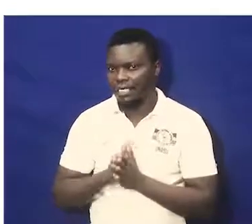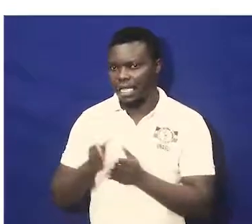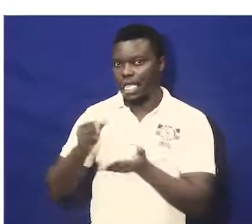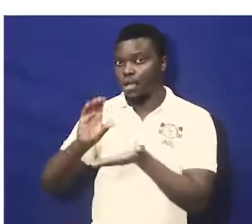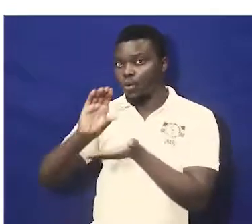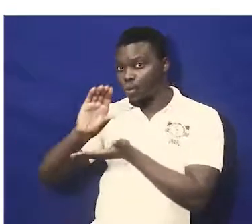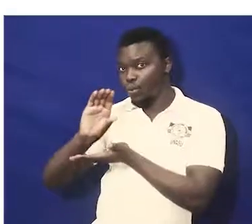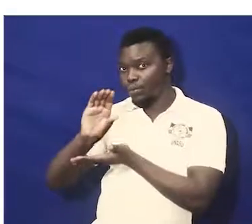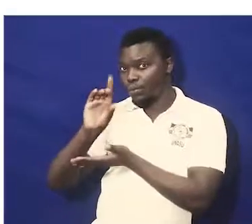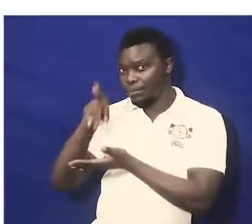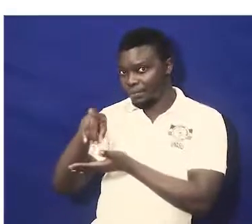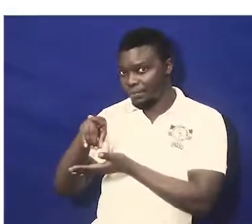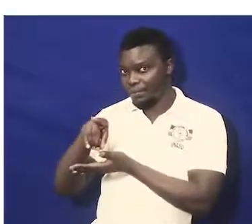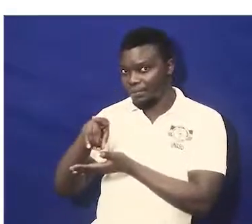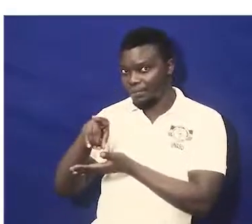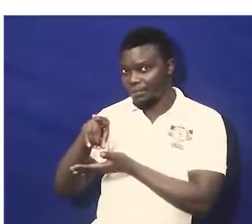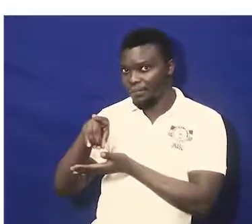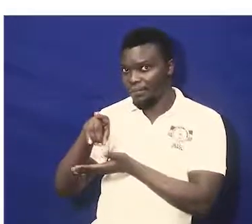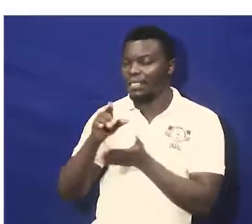and cost price.